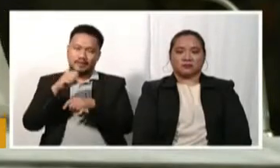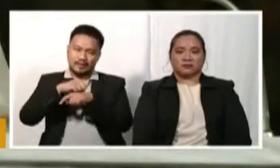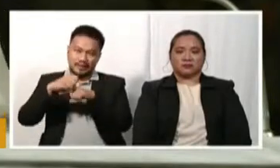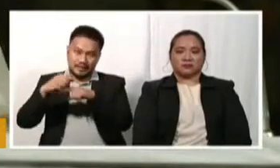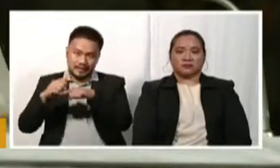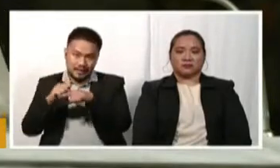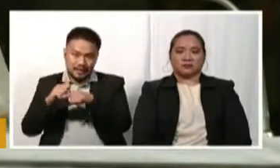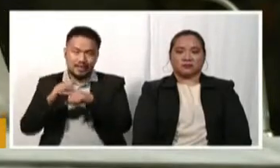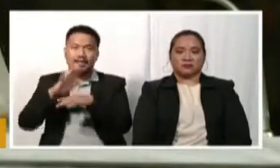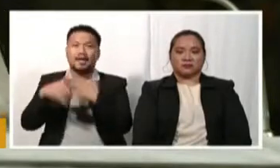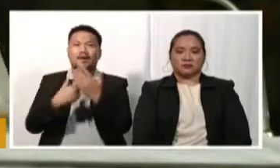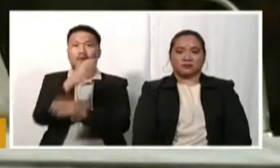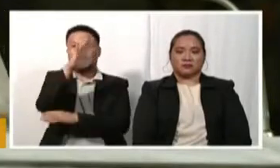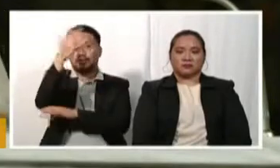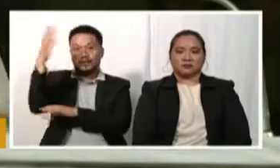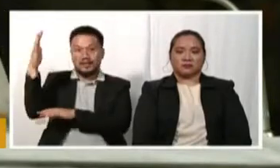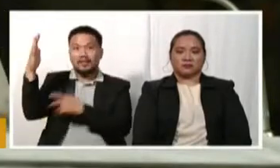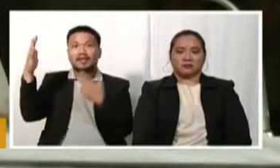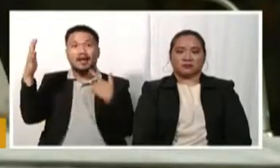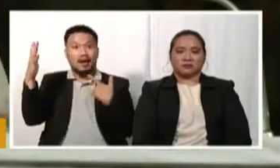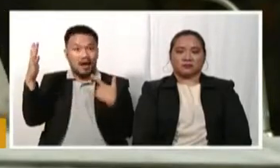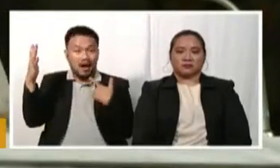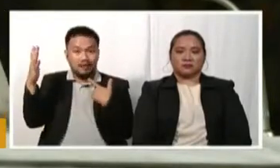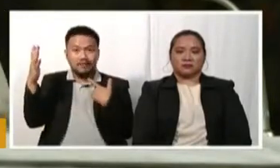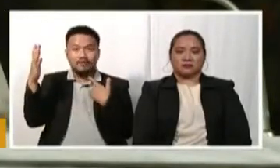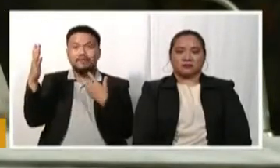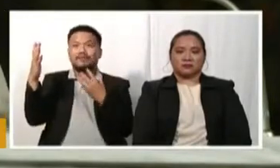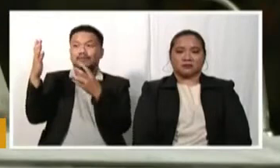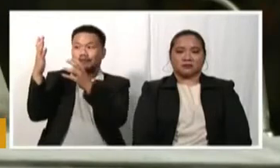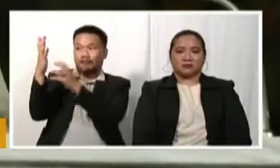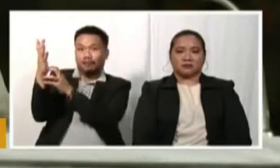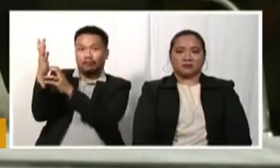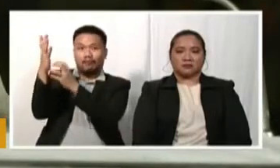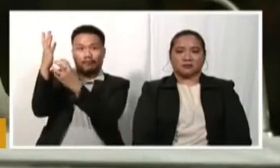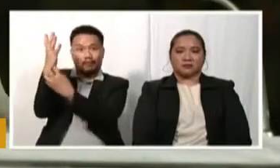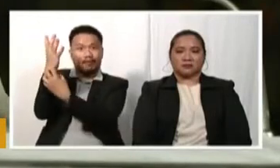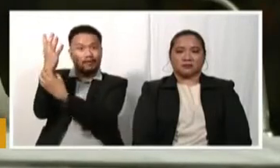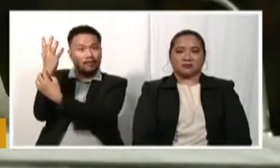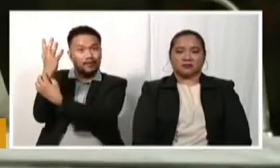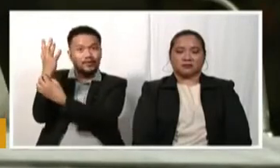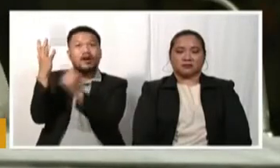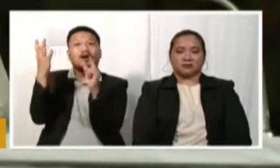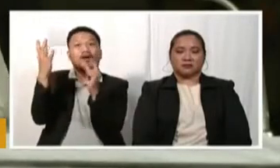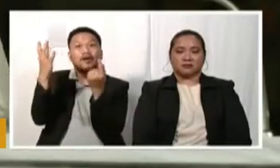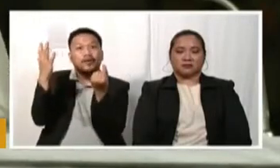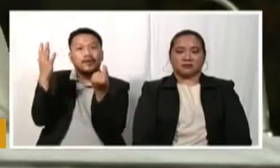and every tree that has seed-bearing fruit on it to be your food.